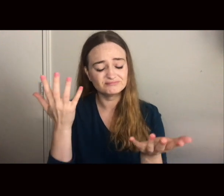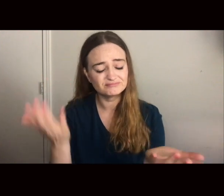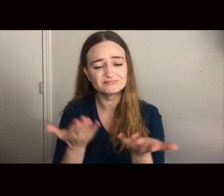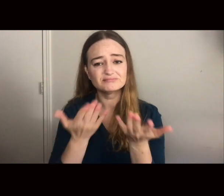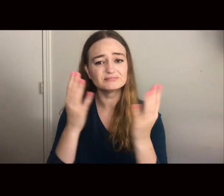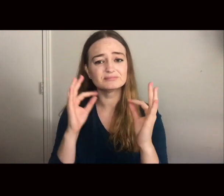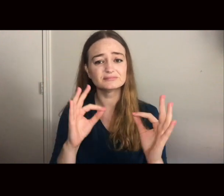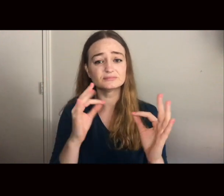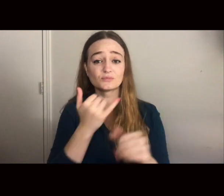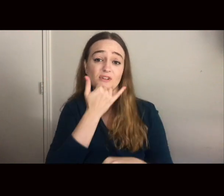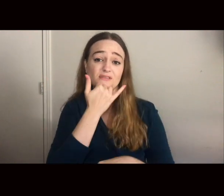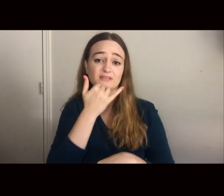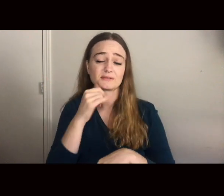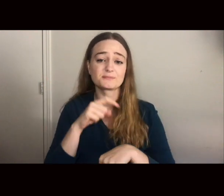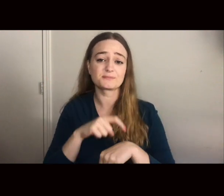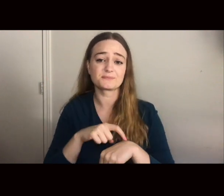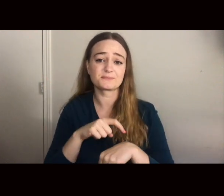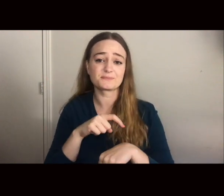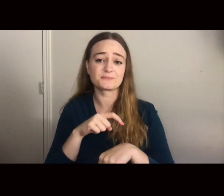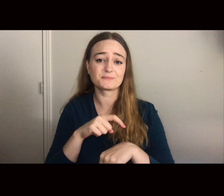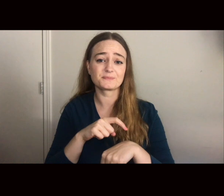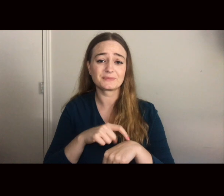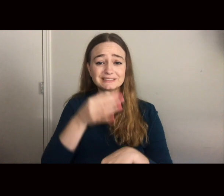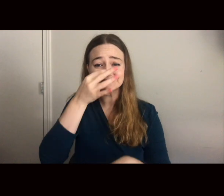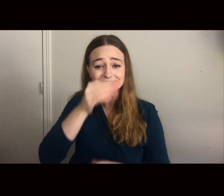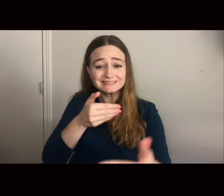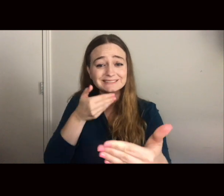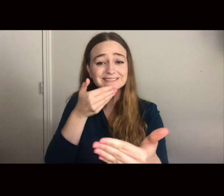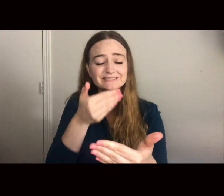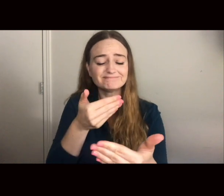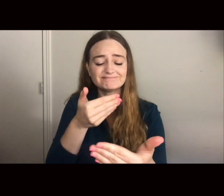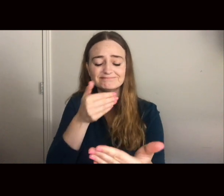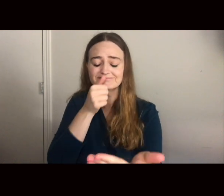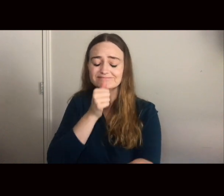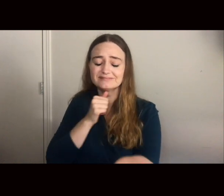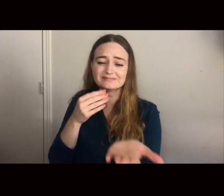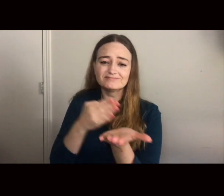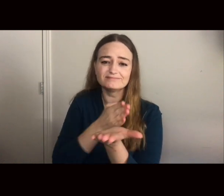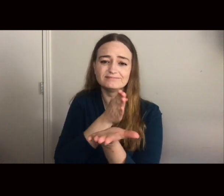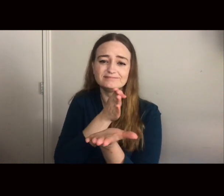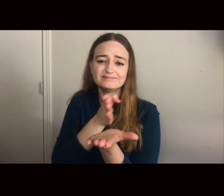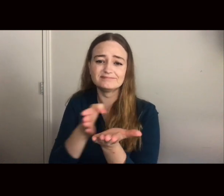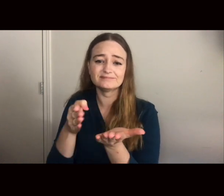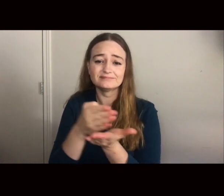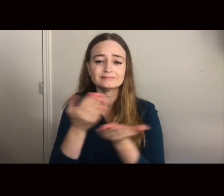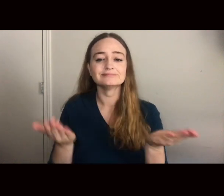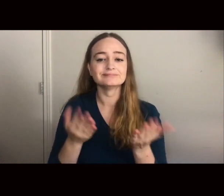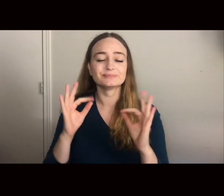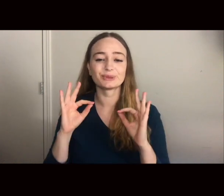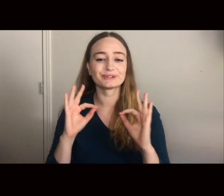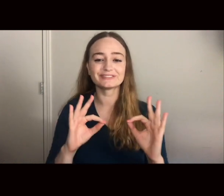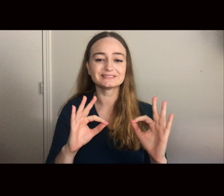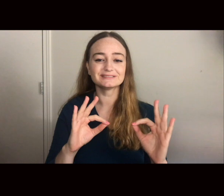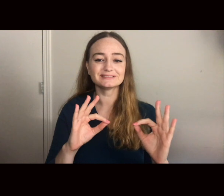the Right place at the wrong time. right place at the wrong Short time. walk but a long Short climb. walk but a long Right